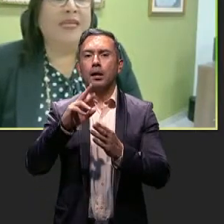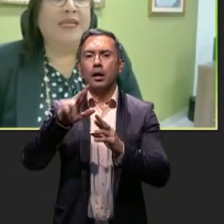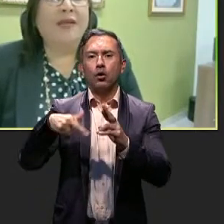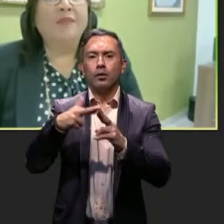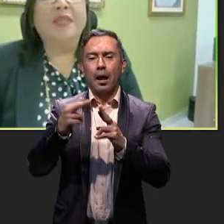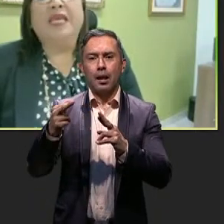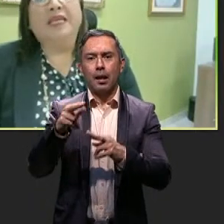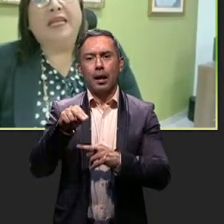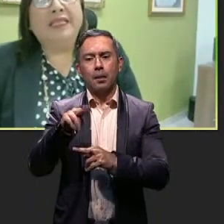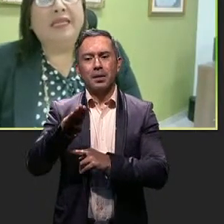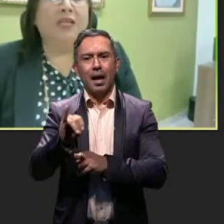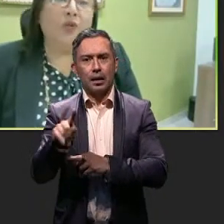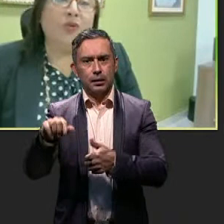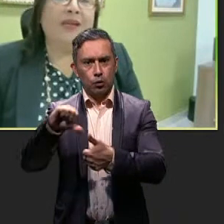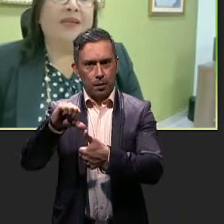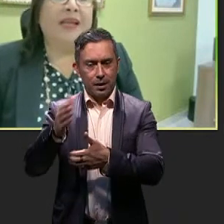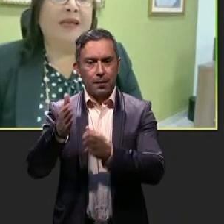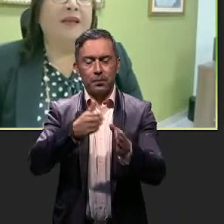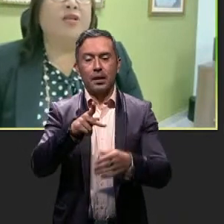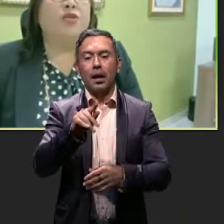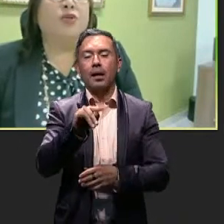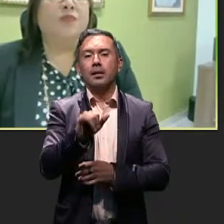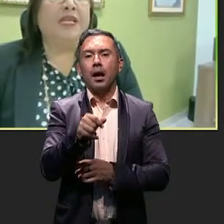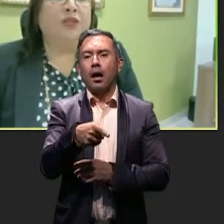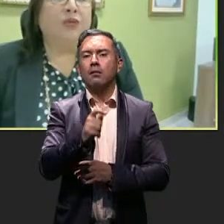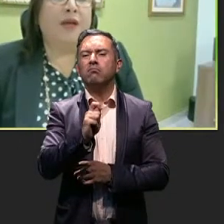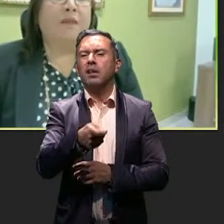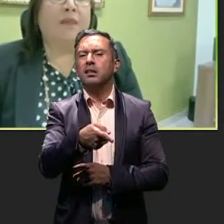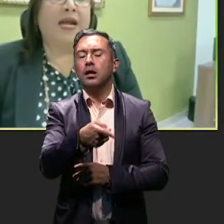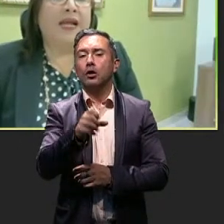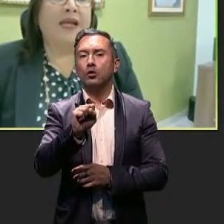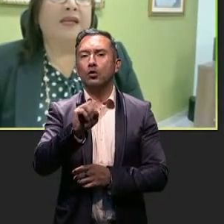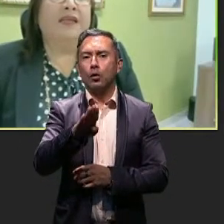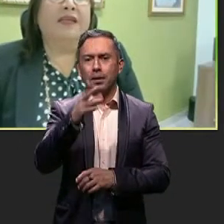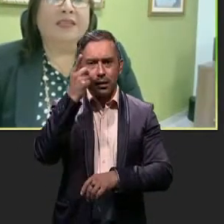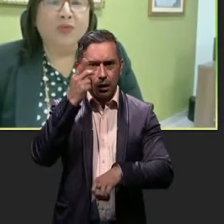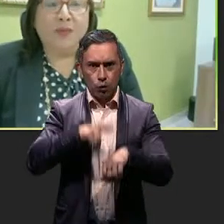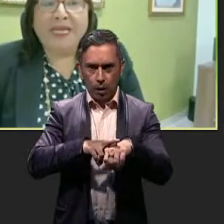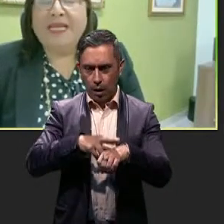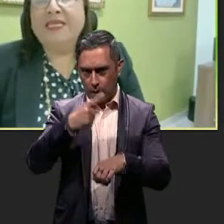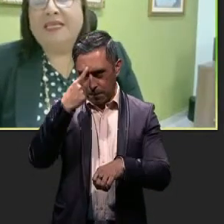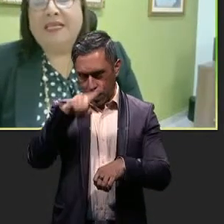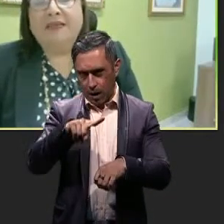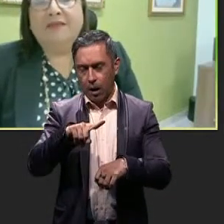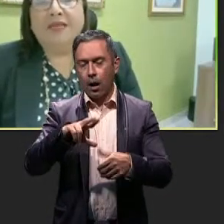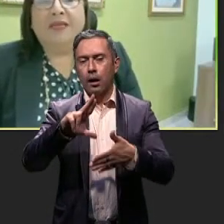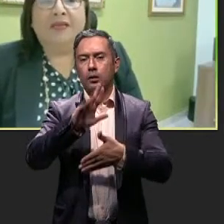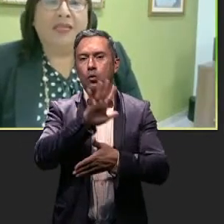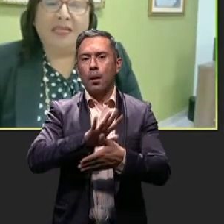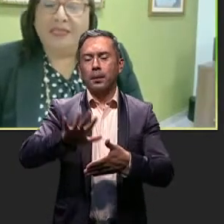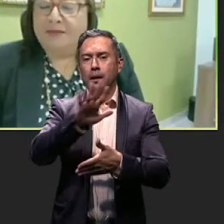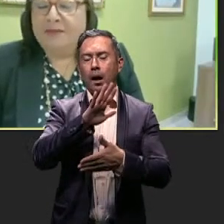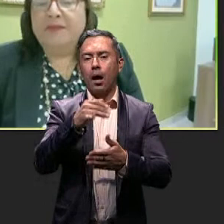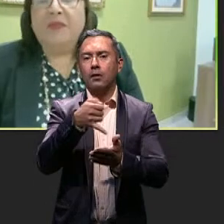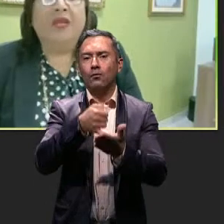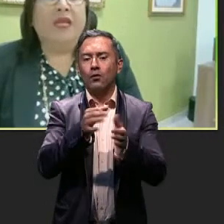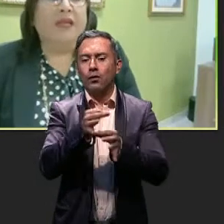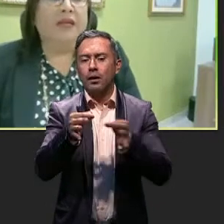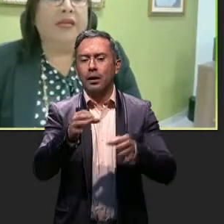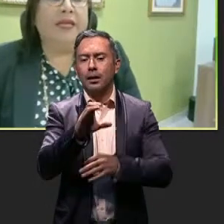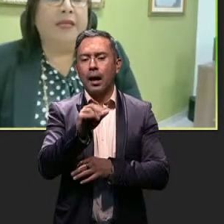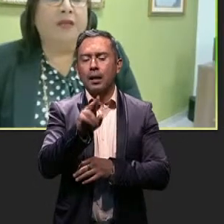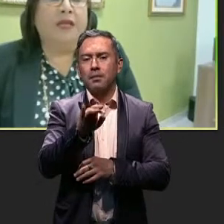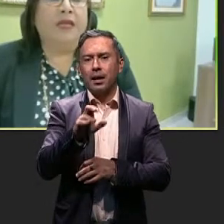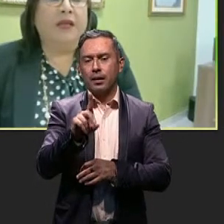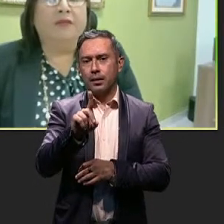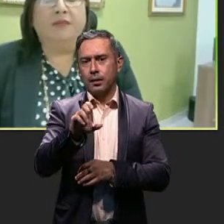Núñez, Director of Regional Central America Program on NDI, and Catherine Kuman, Deputy Director for Latin America